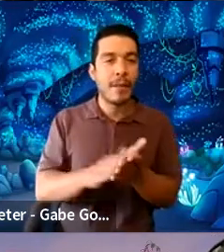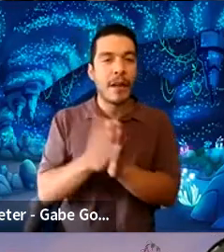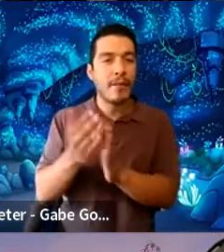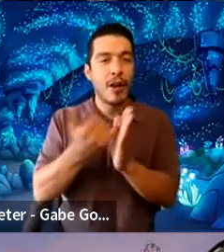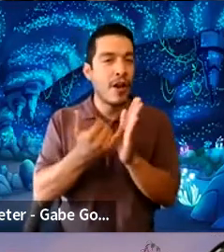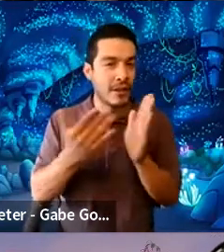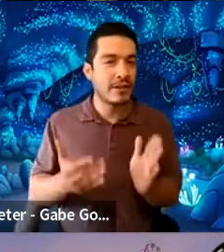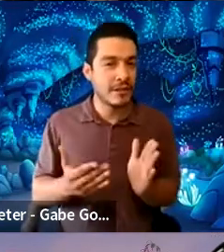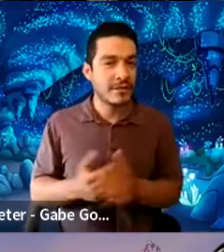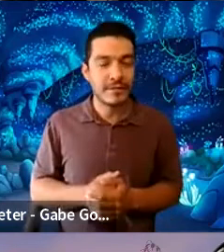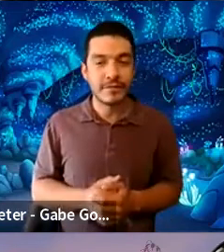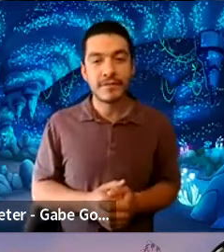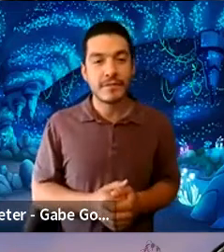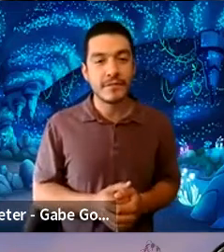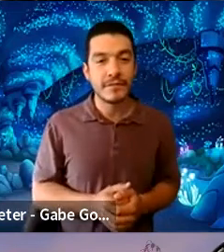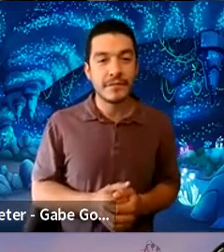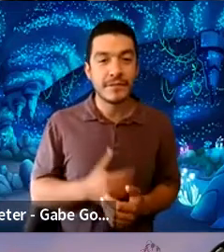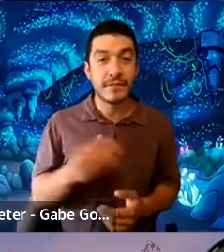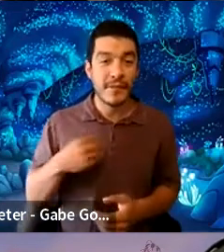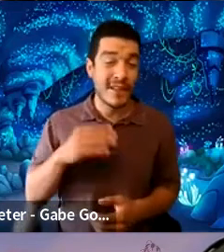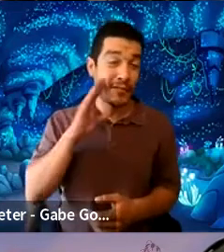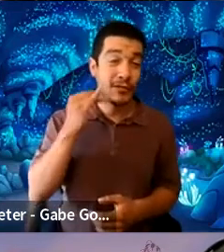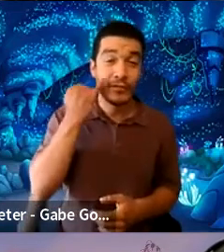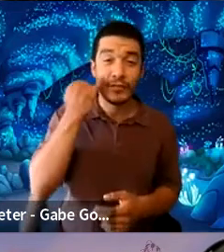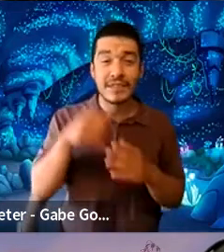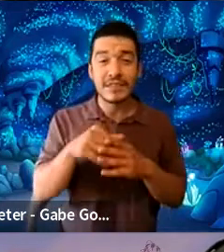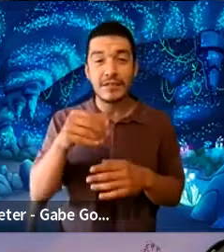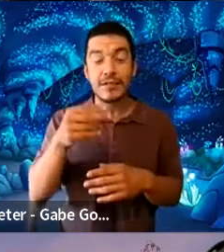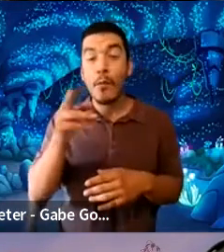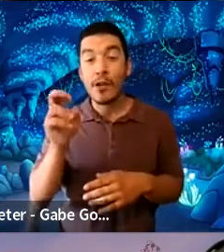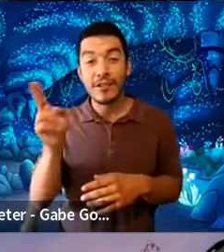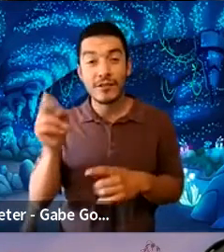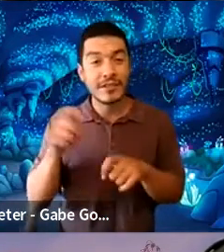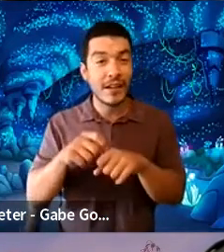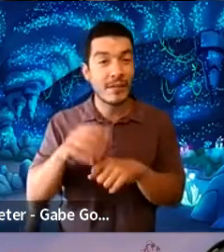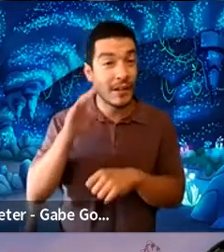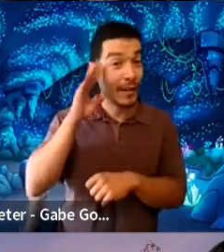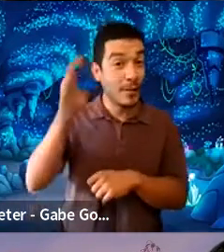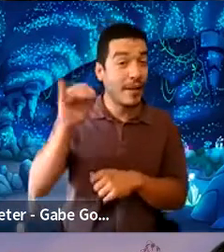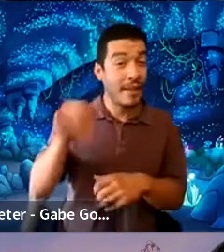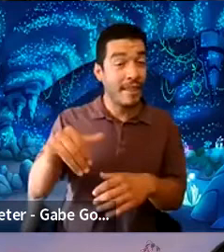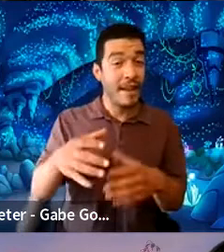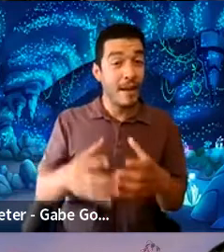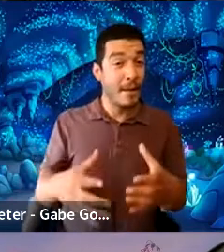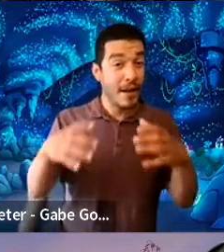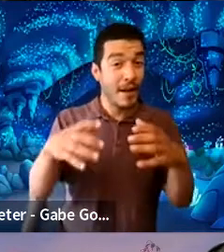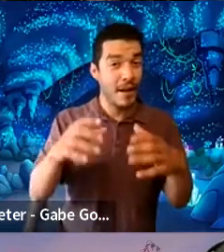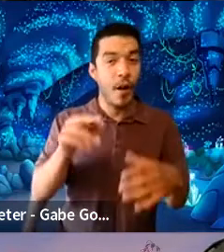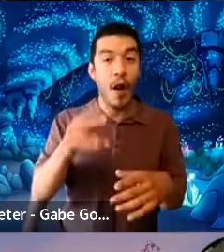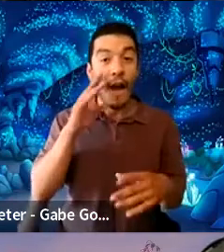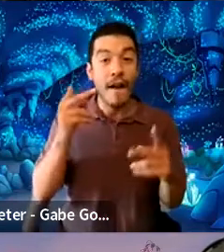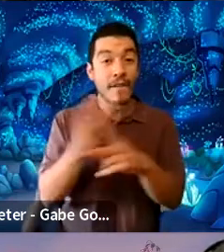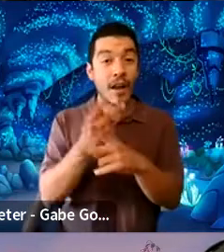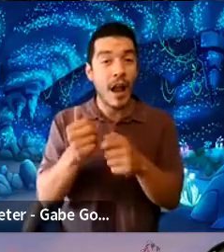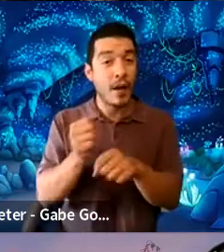artisan. And I would suppose in prehistoric times, inventing the earthenware pot or figuring out how to make them